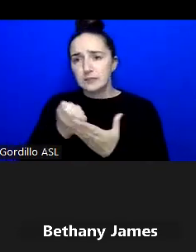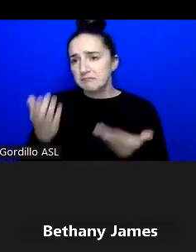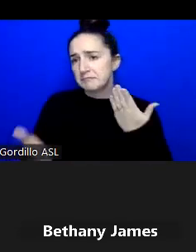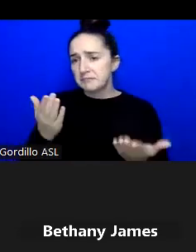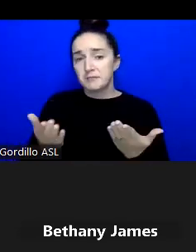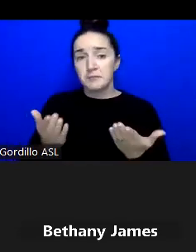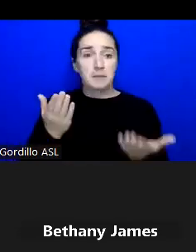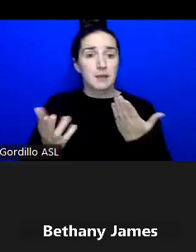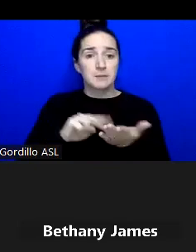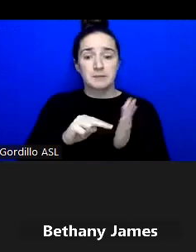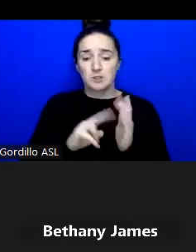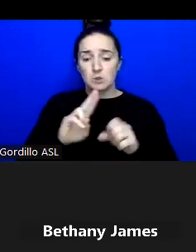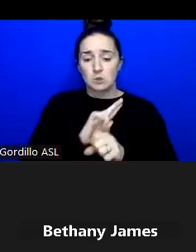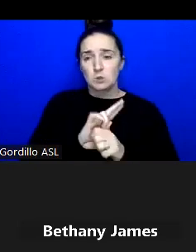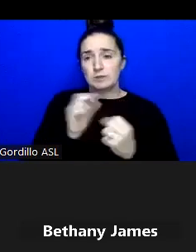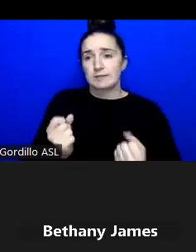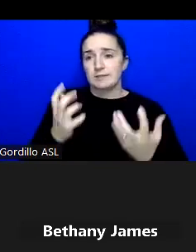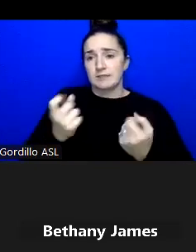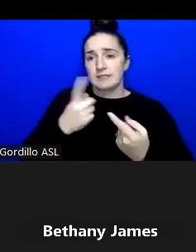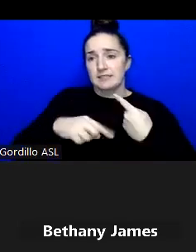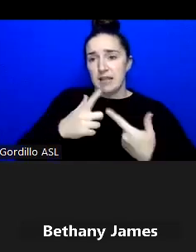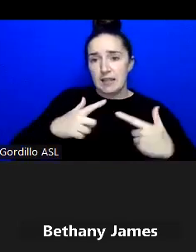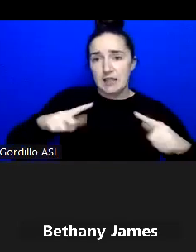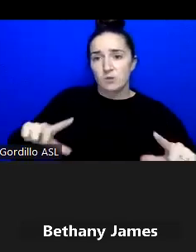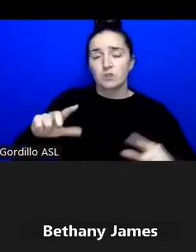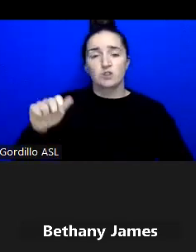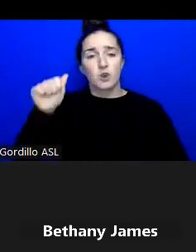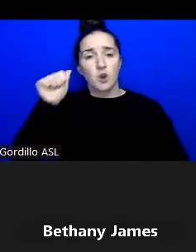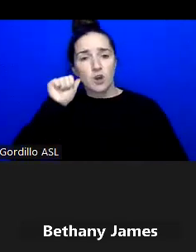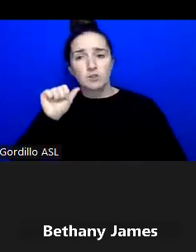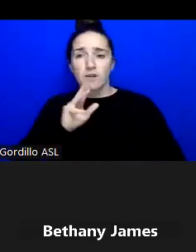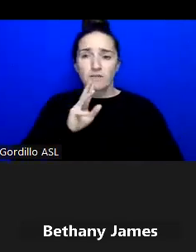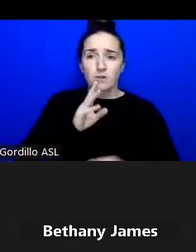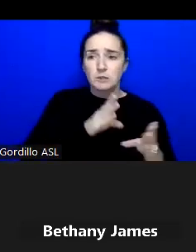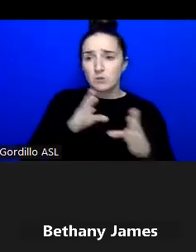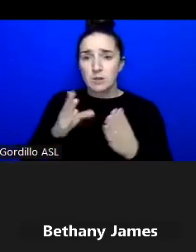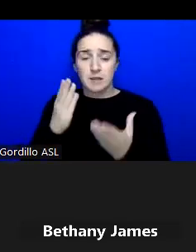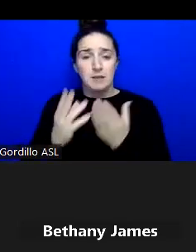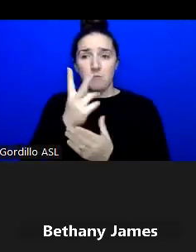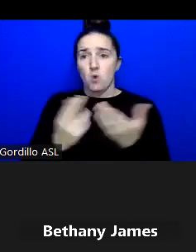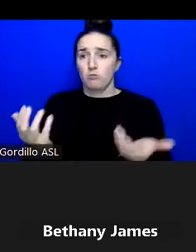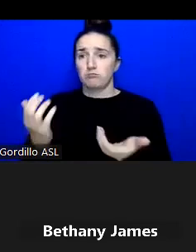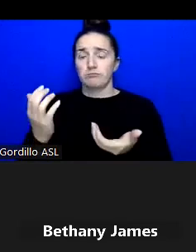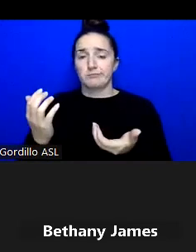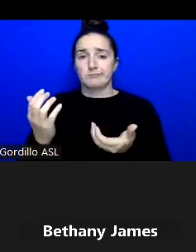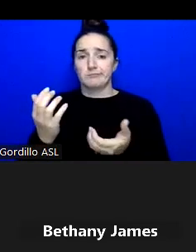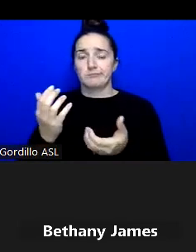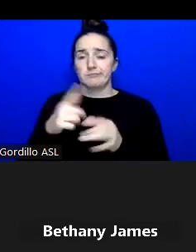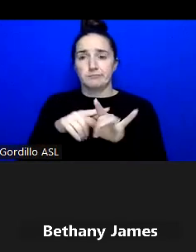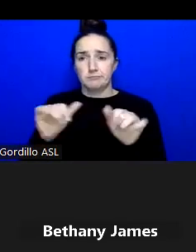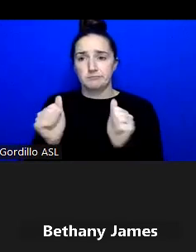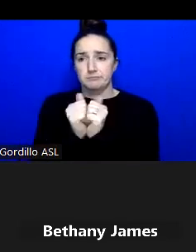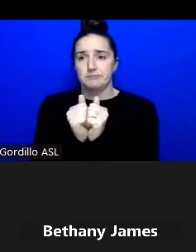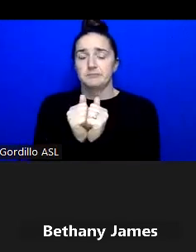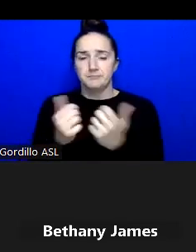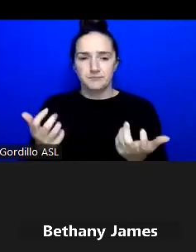sign language or other types of auditory or verbal strategies. It might be a combination of the two. So knowing what their goals are and knowing